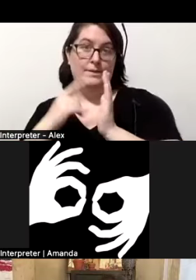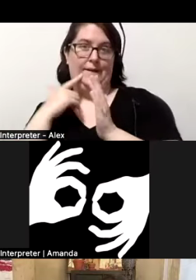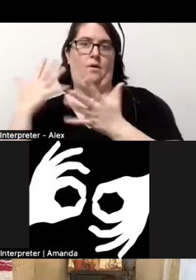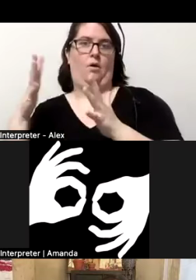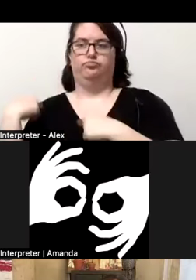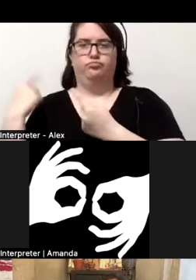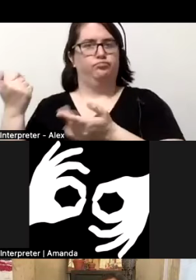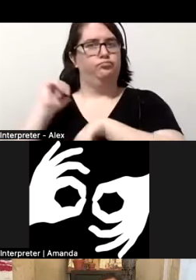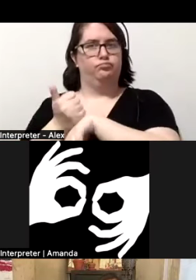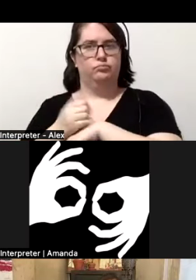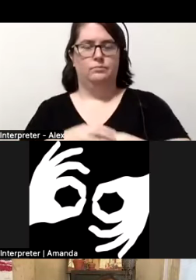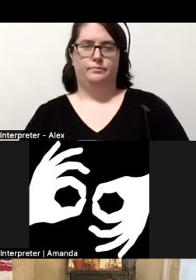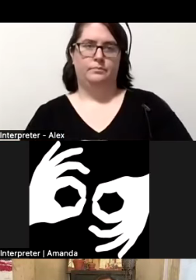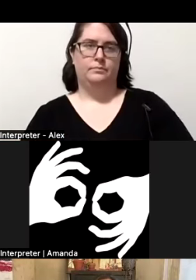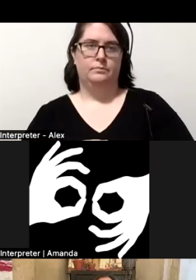established festival.